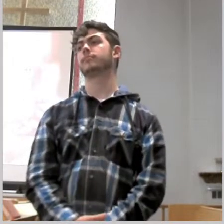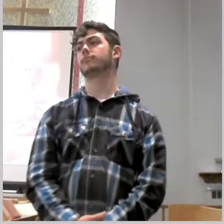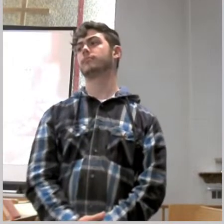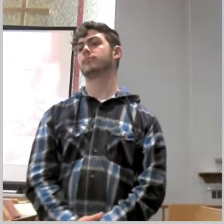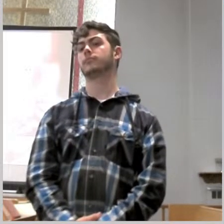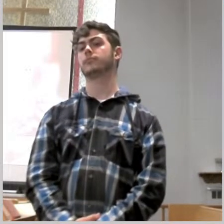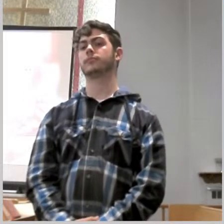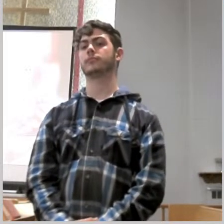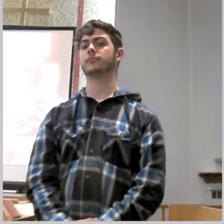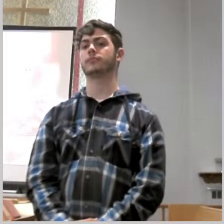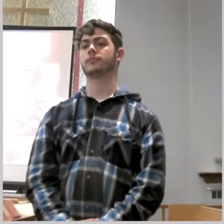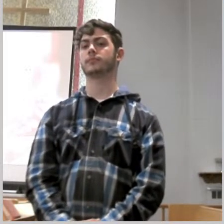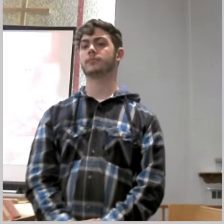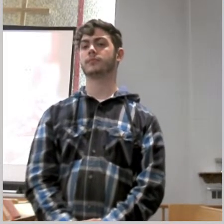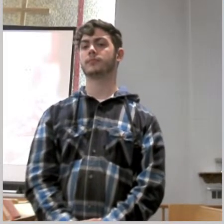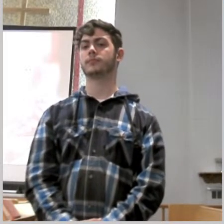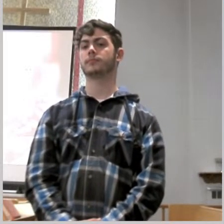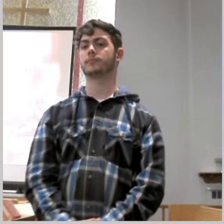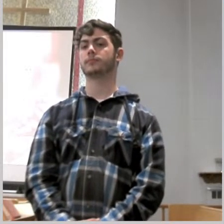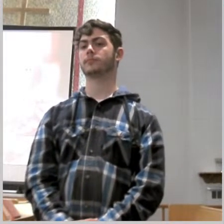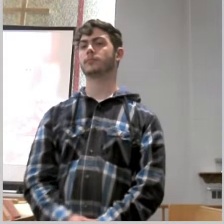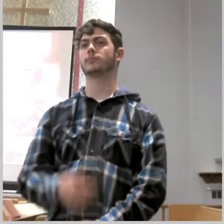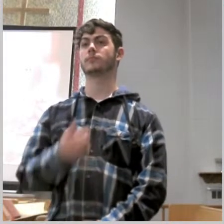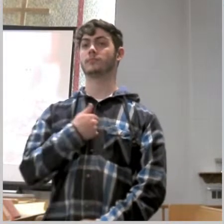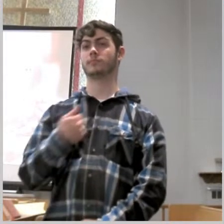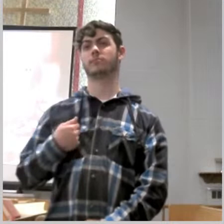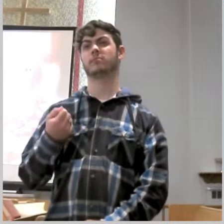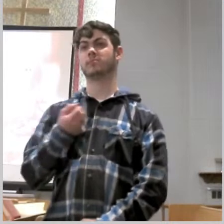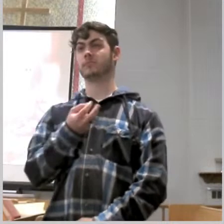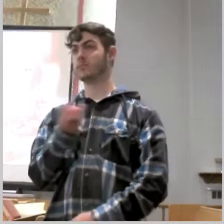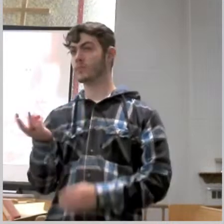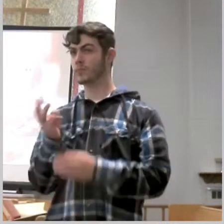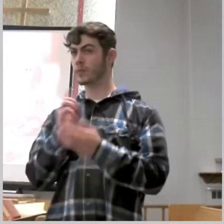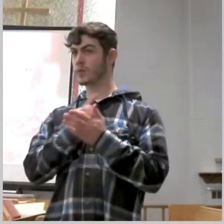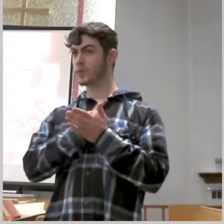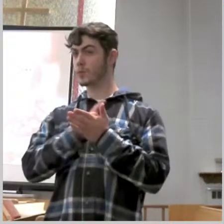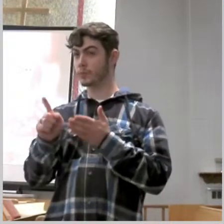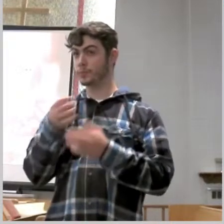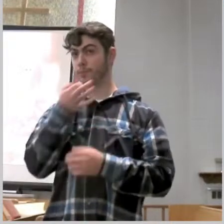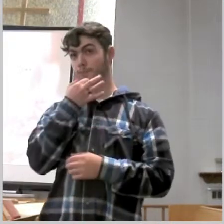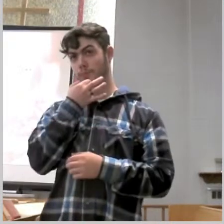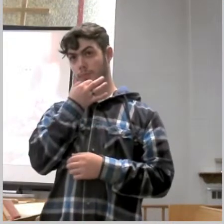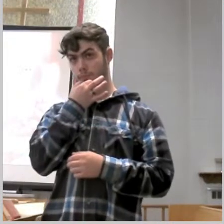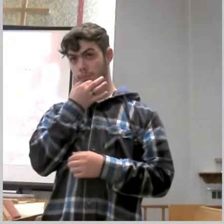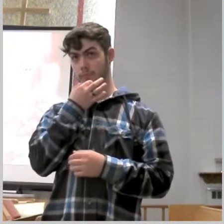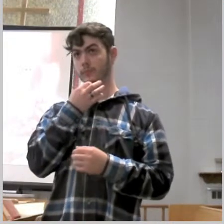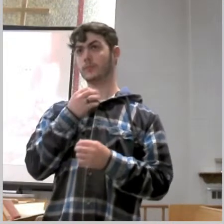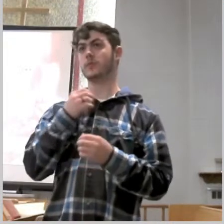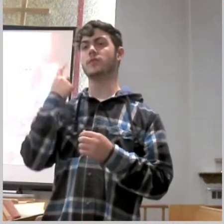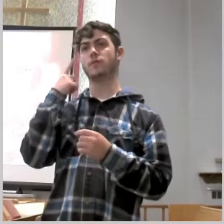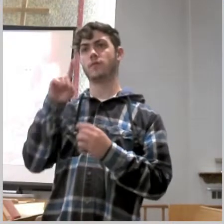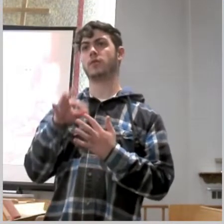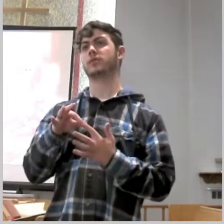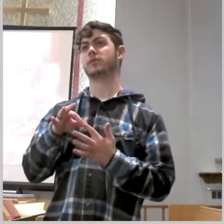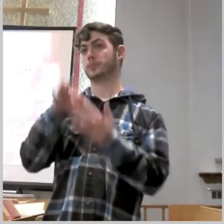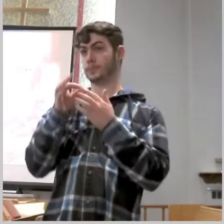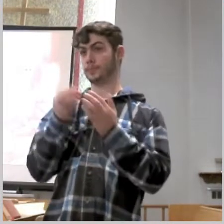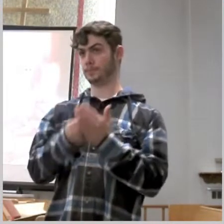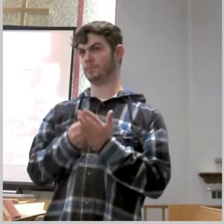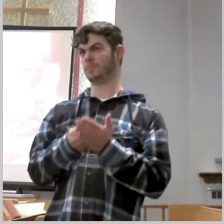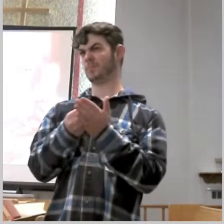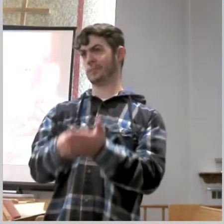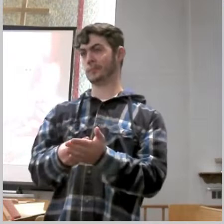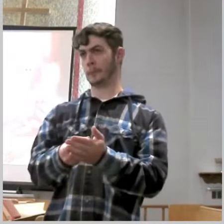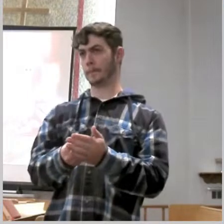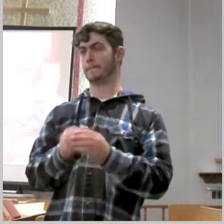not just because we're weeks away from a special contribution to close the gap in our budget, but because we